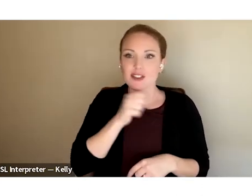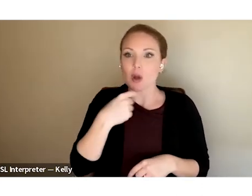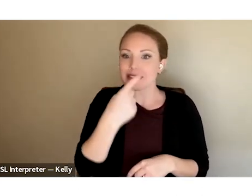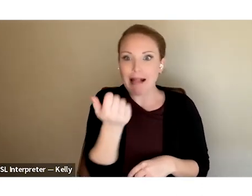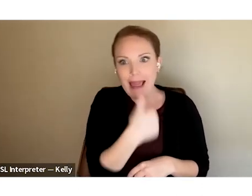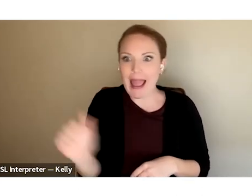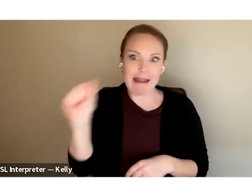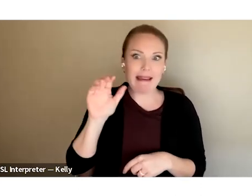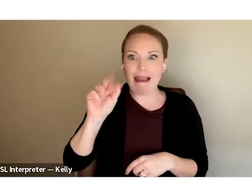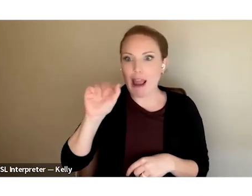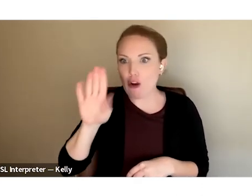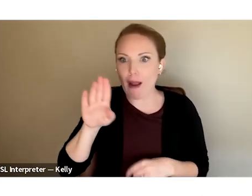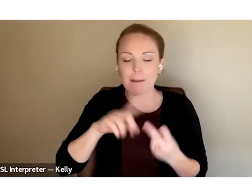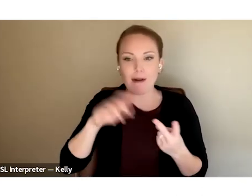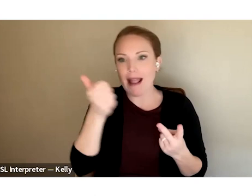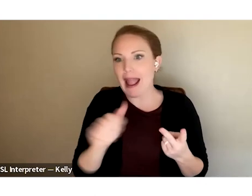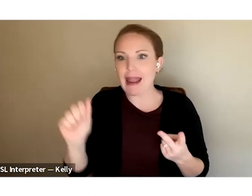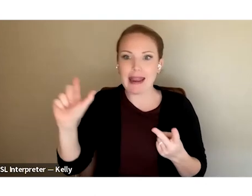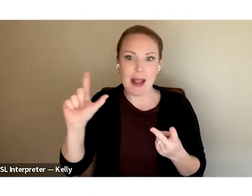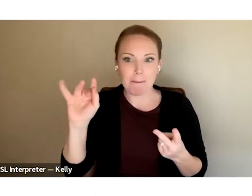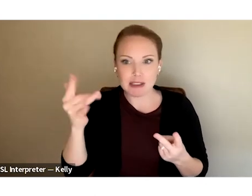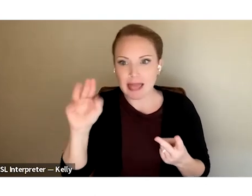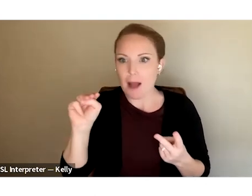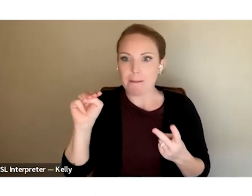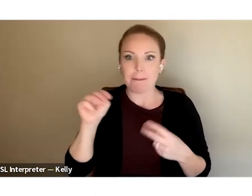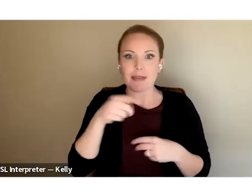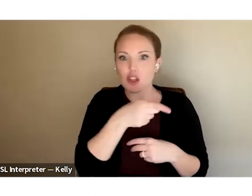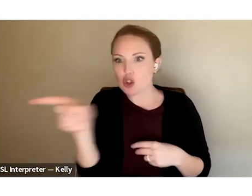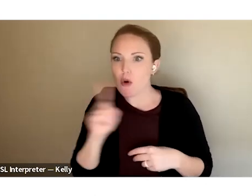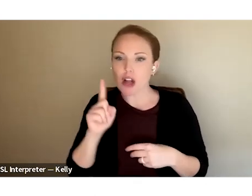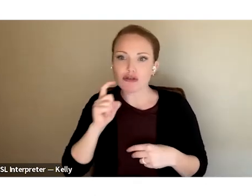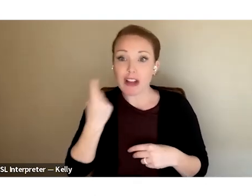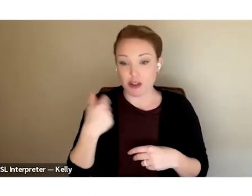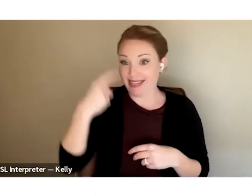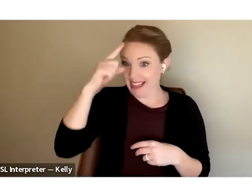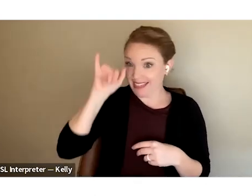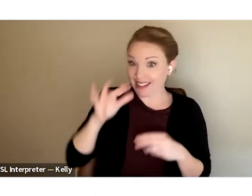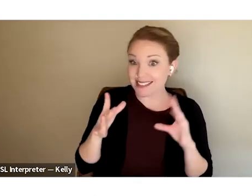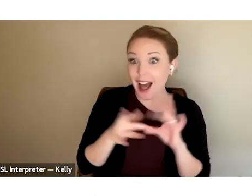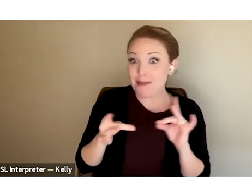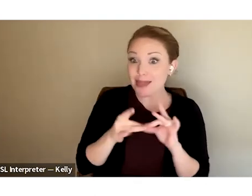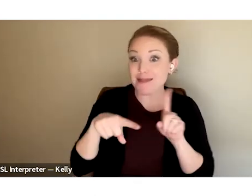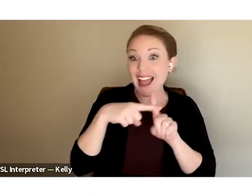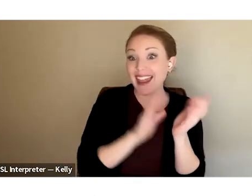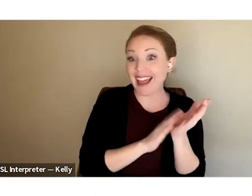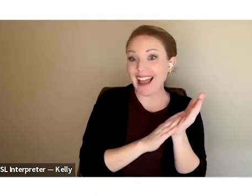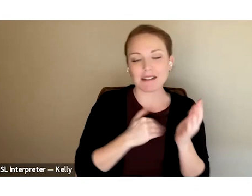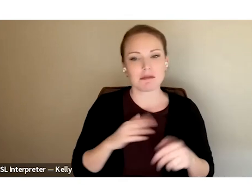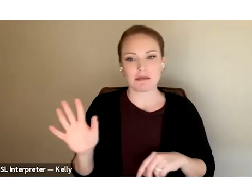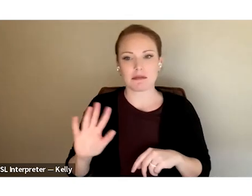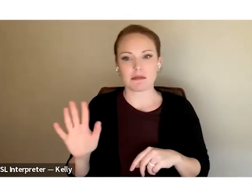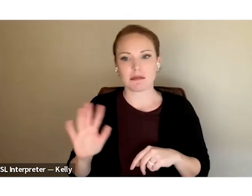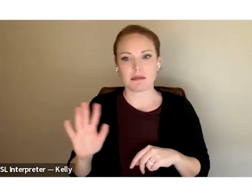jealous, or think that this is a compliment, because it is within a system